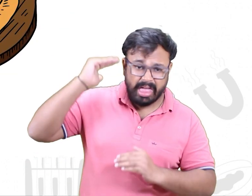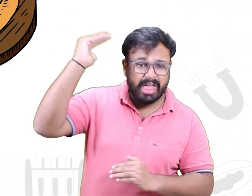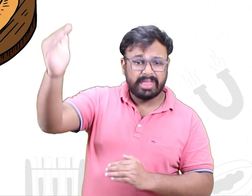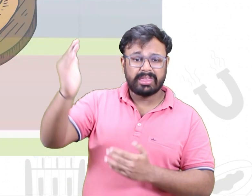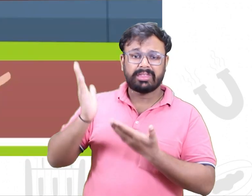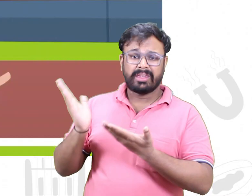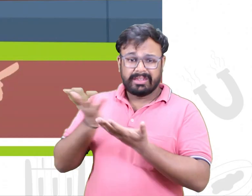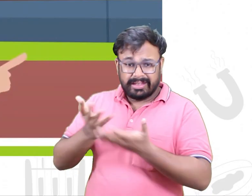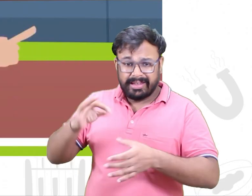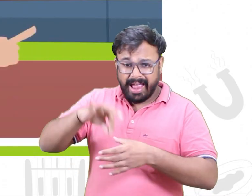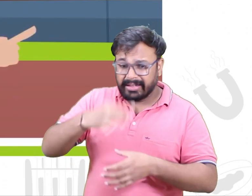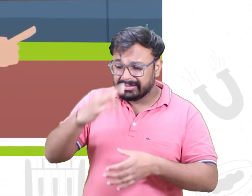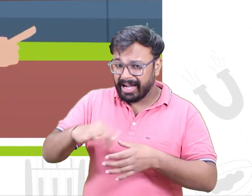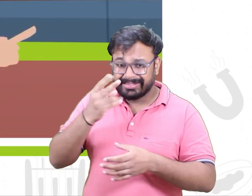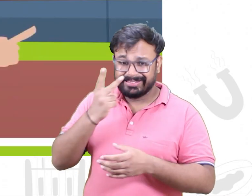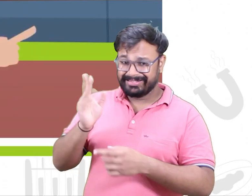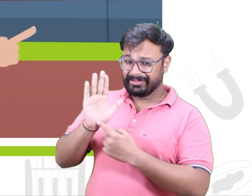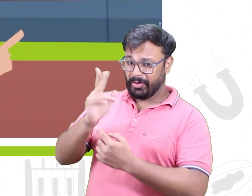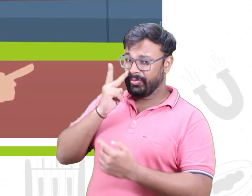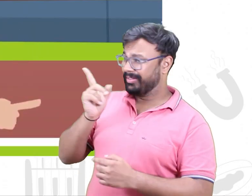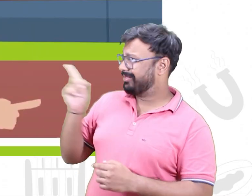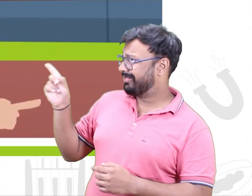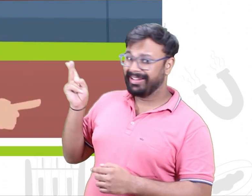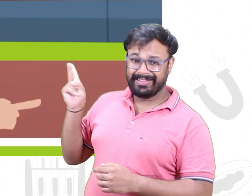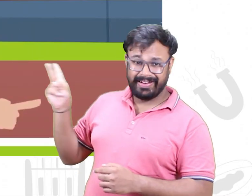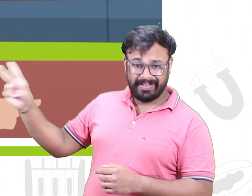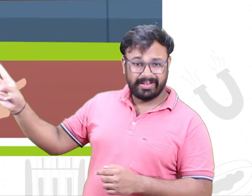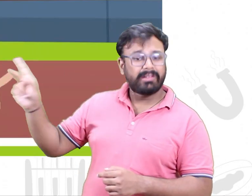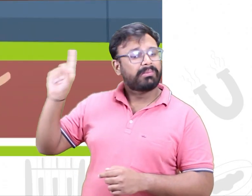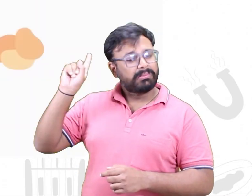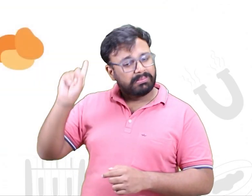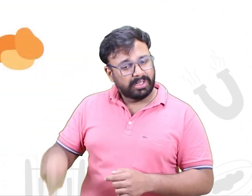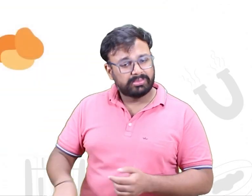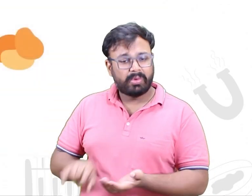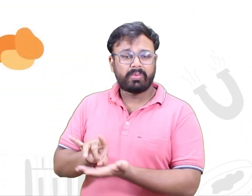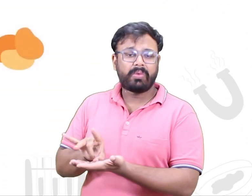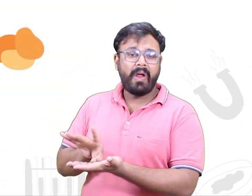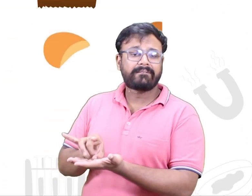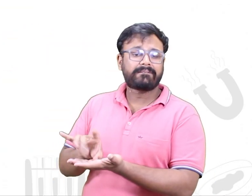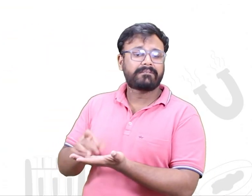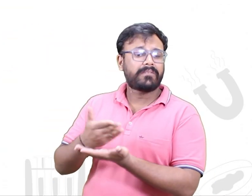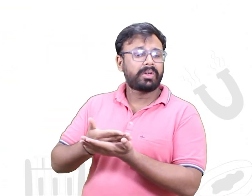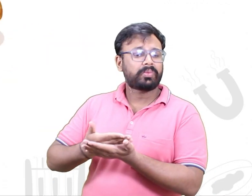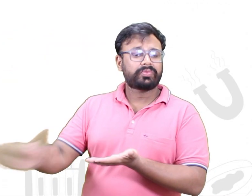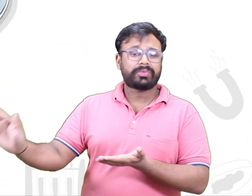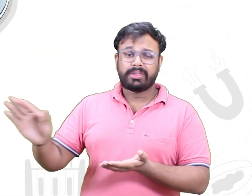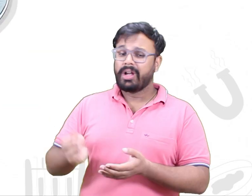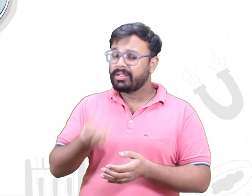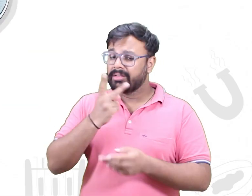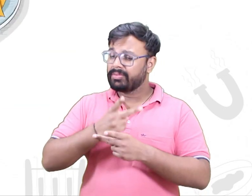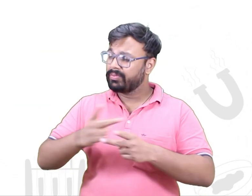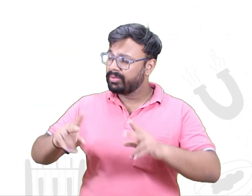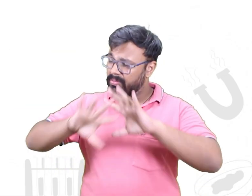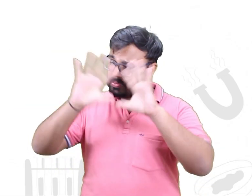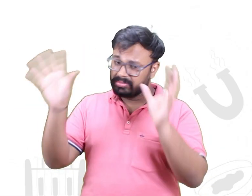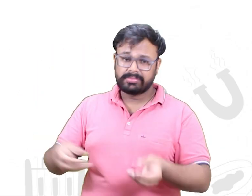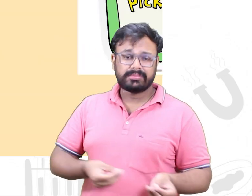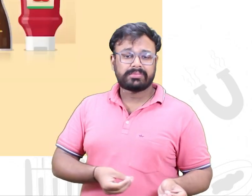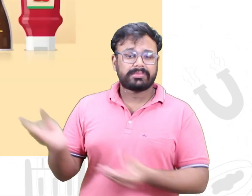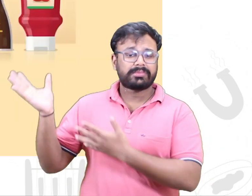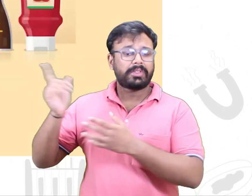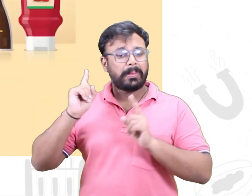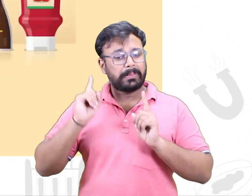fries, pizzas, etc. High salt foods or food items that have high level of salt like